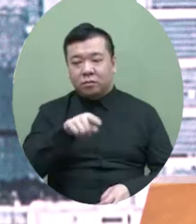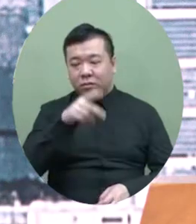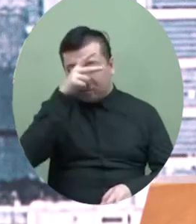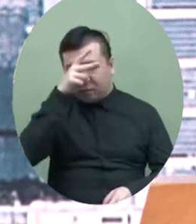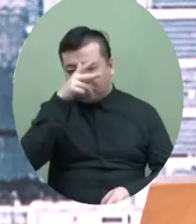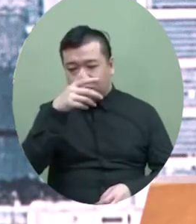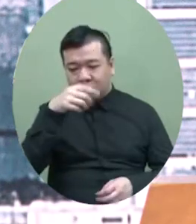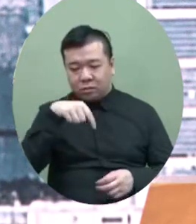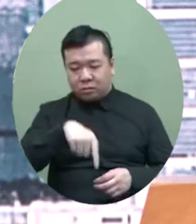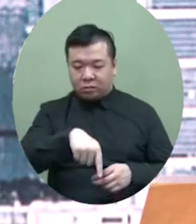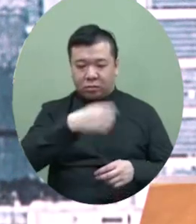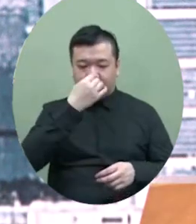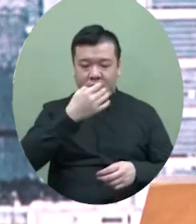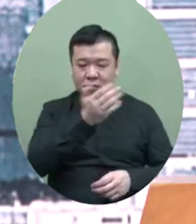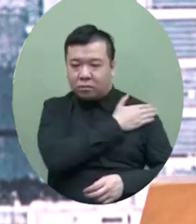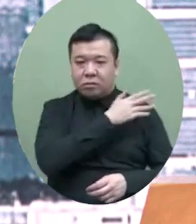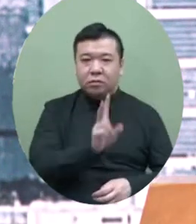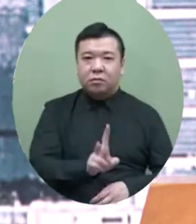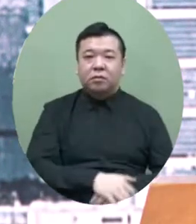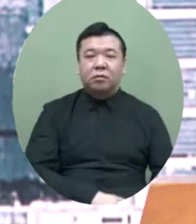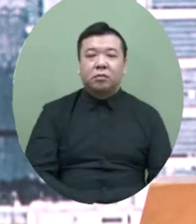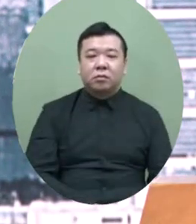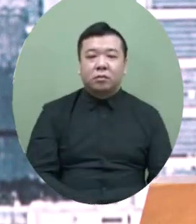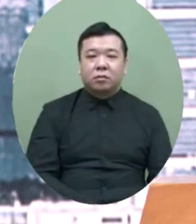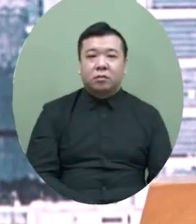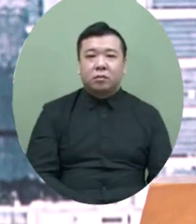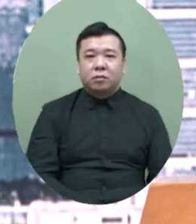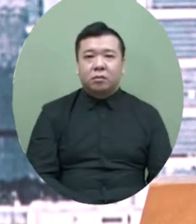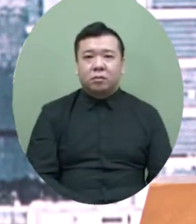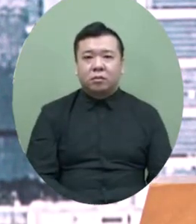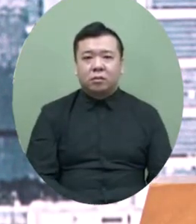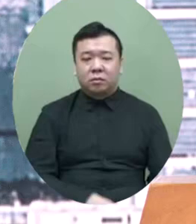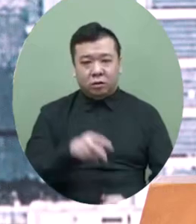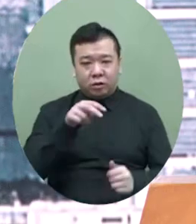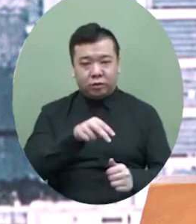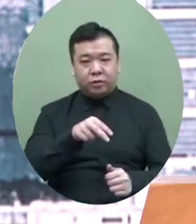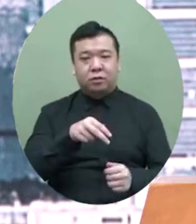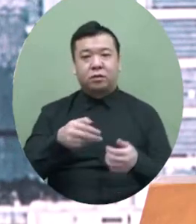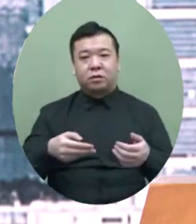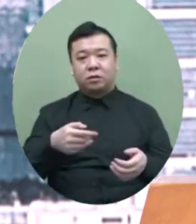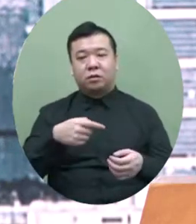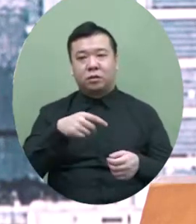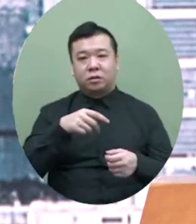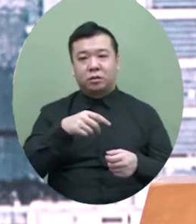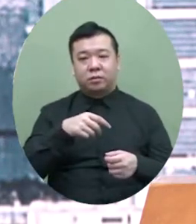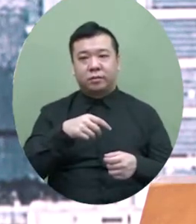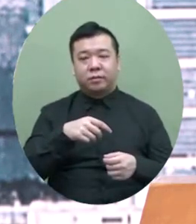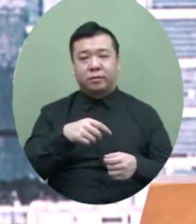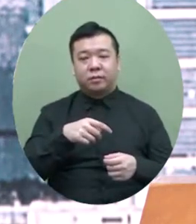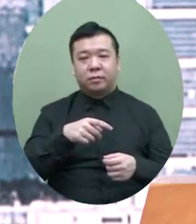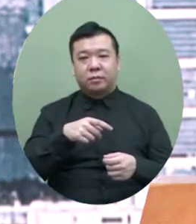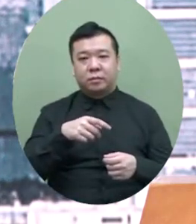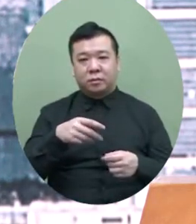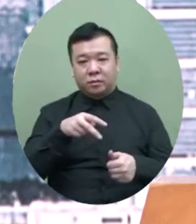the efficiency of the judiciary, and the smooth operation of the judiciary are matters of concern to the chief